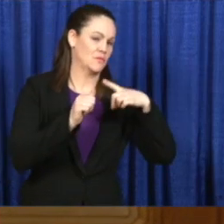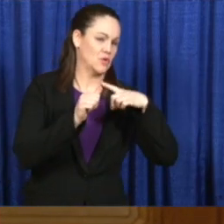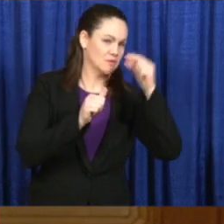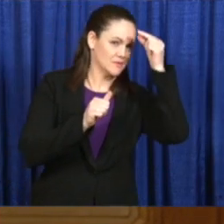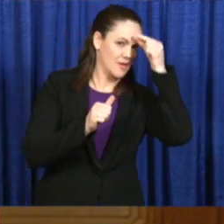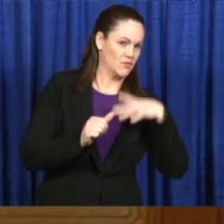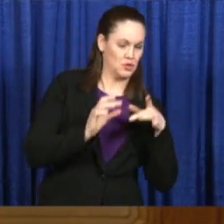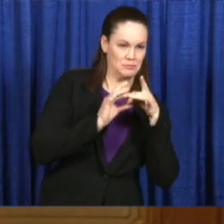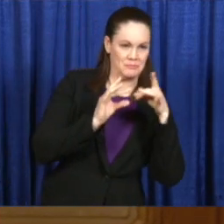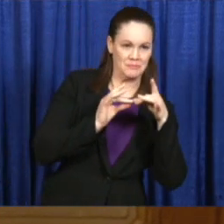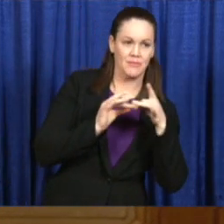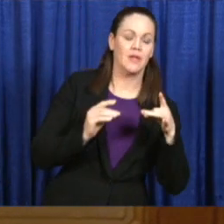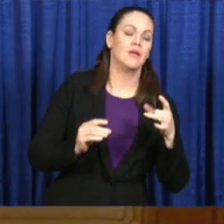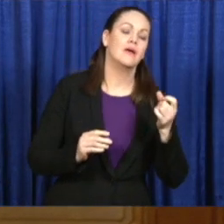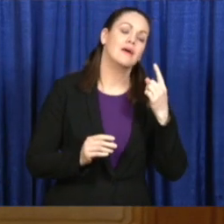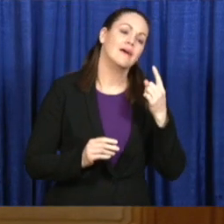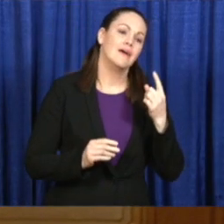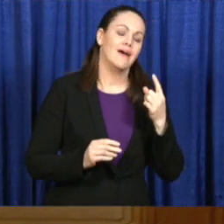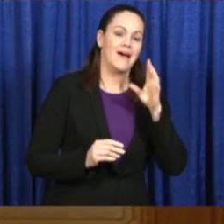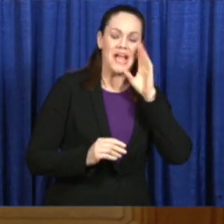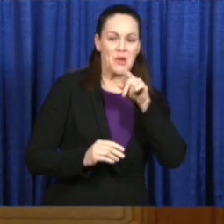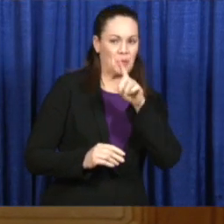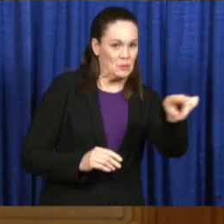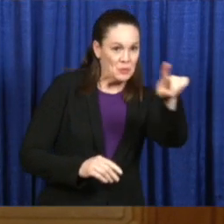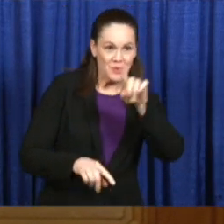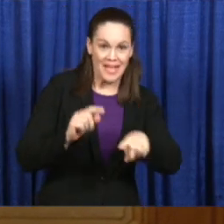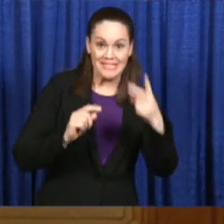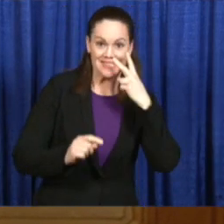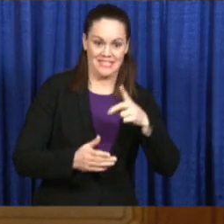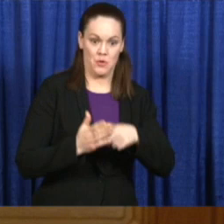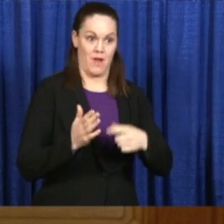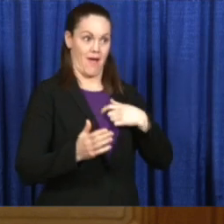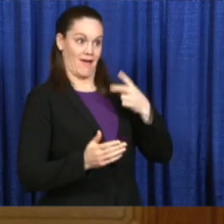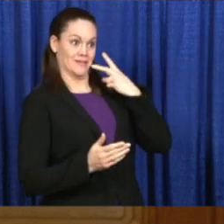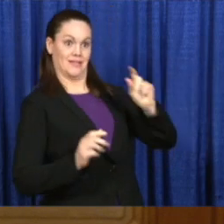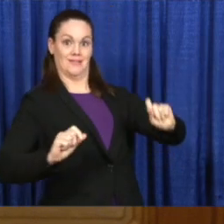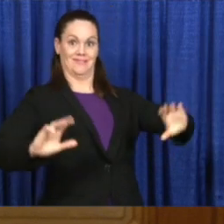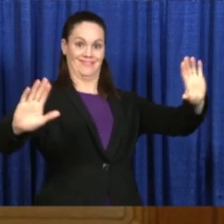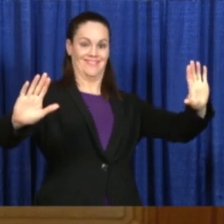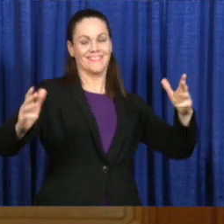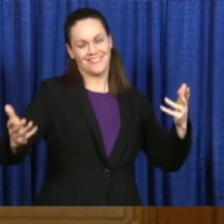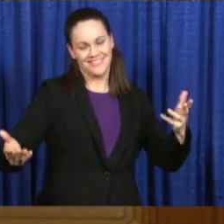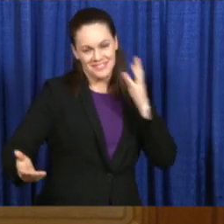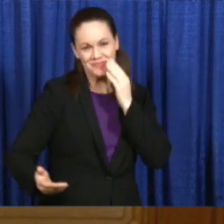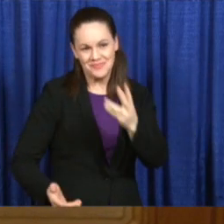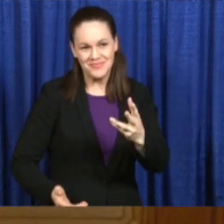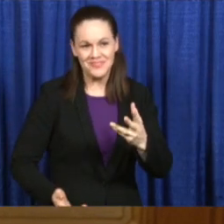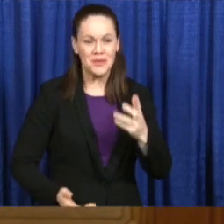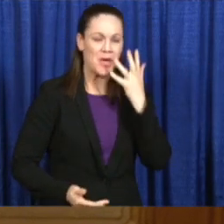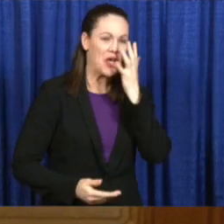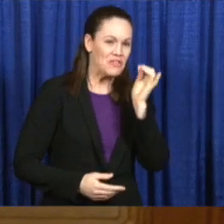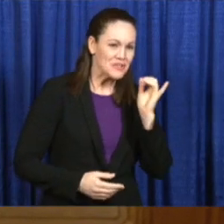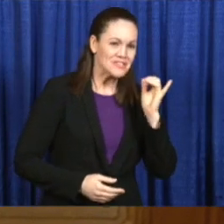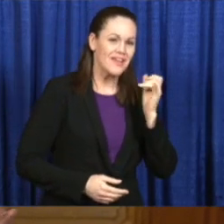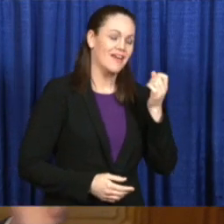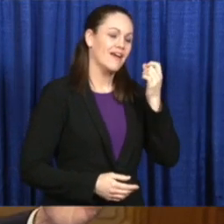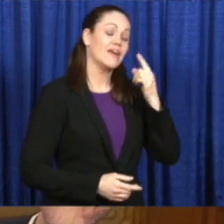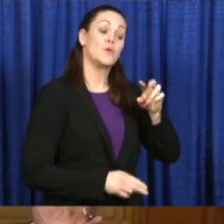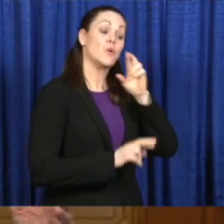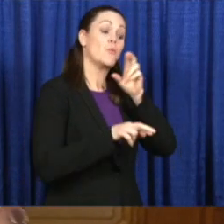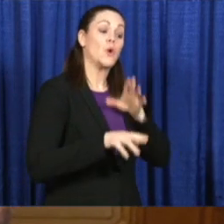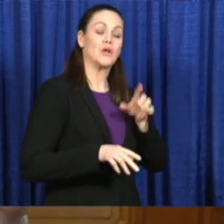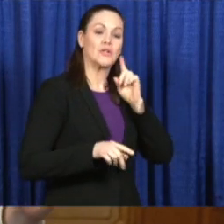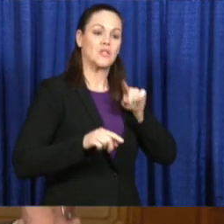scene again. You all cannot see it out there, TV, but the reporters are spread